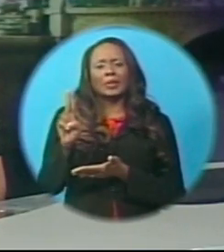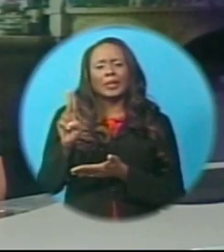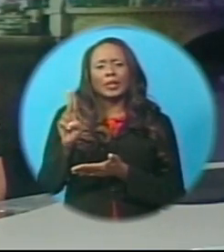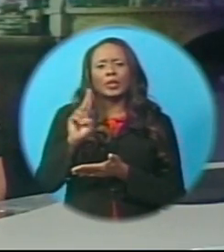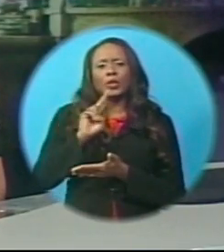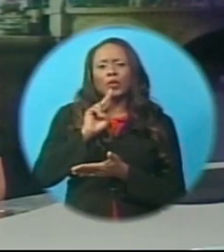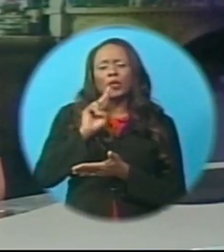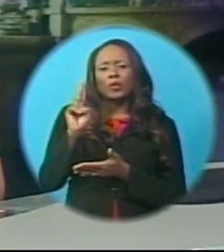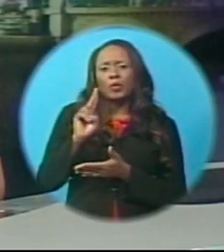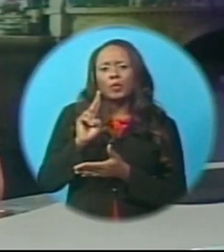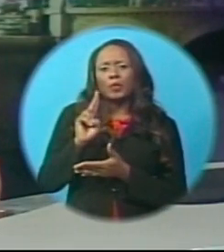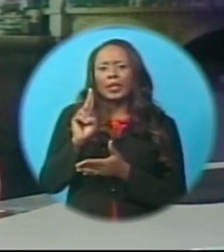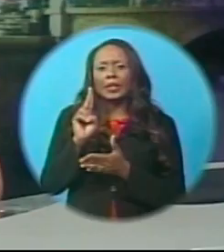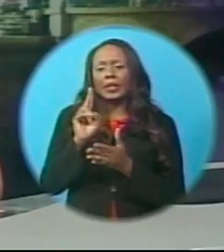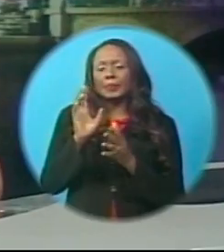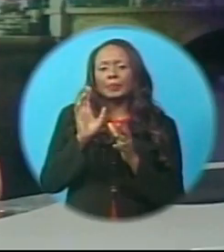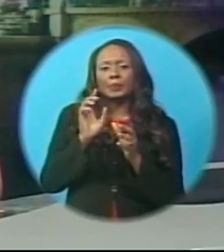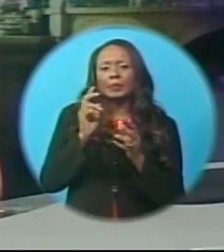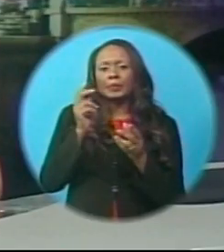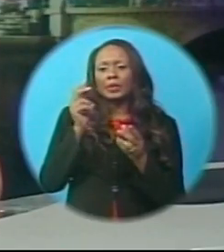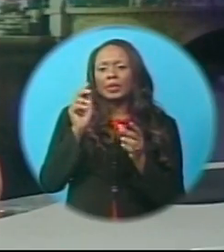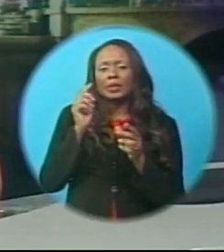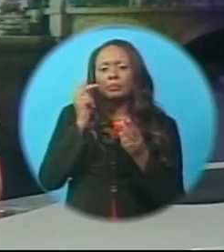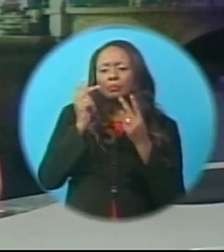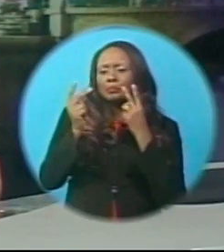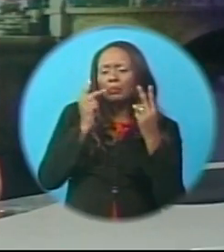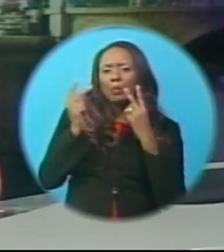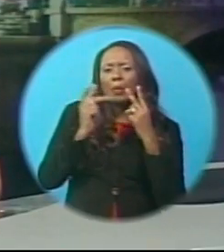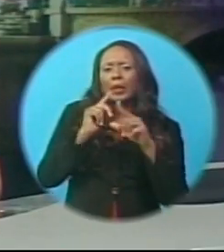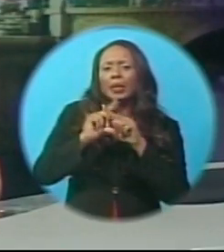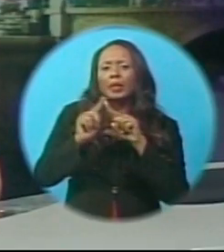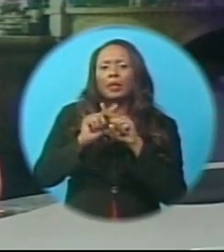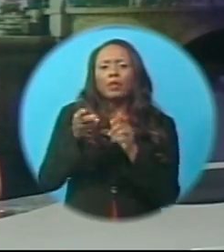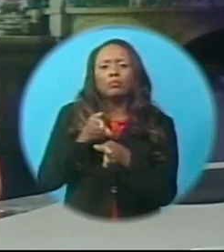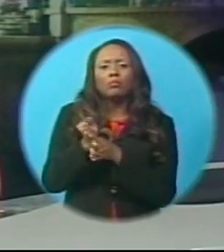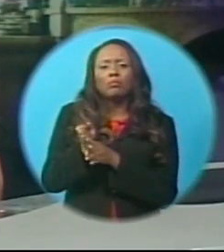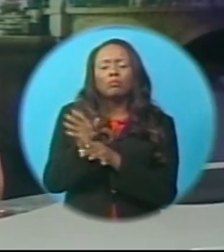were able to explore career options at a job fair held yesterday at the Cave Hill campus.